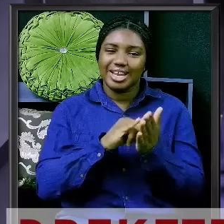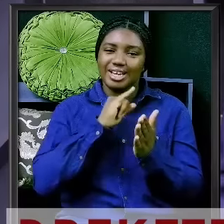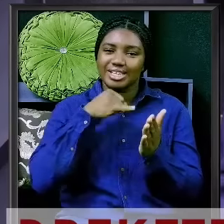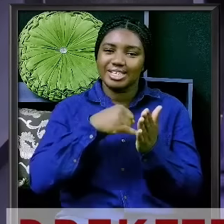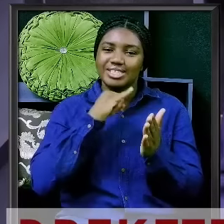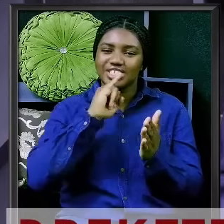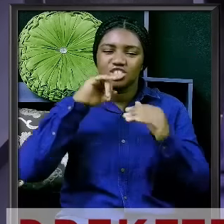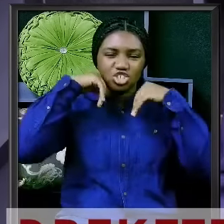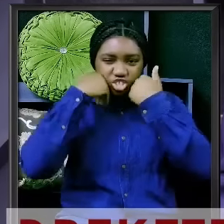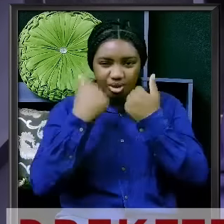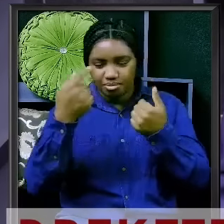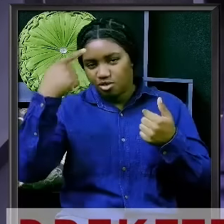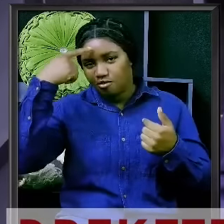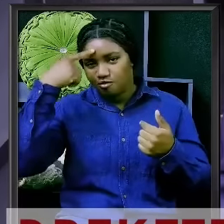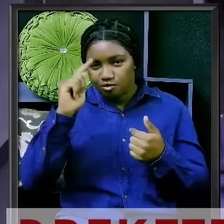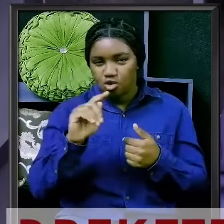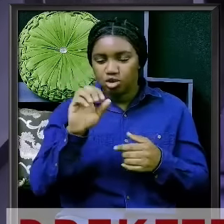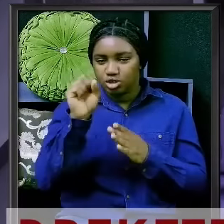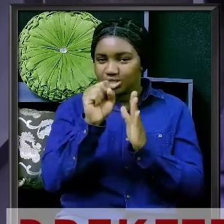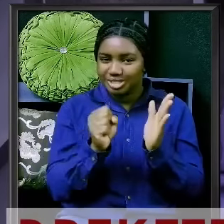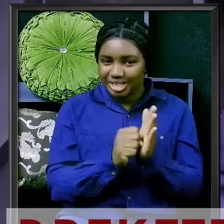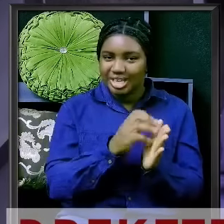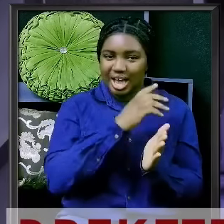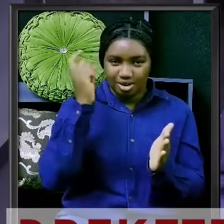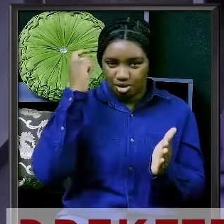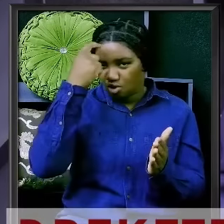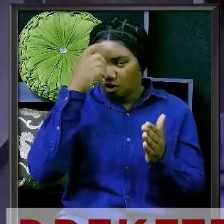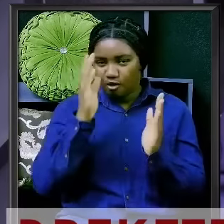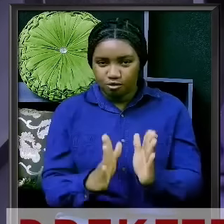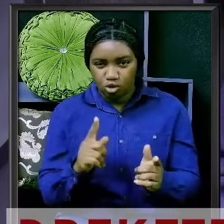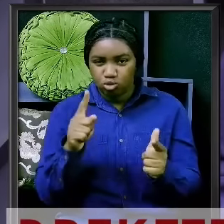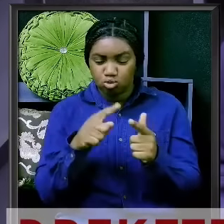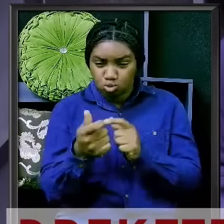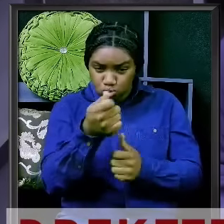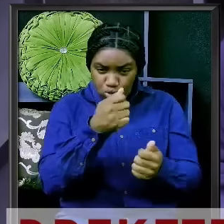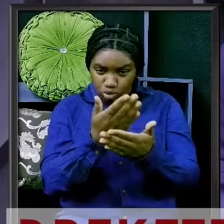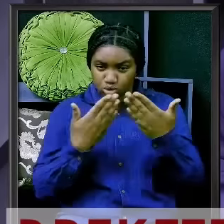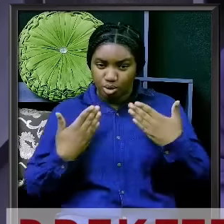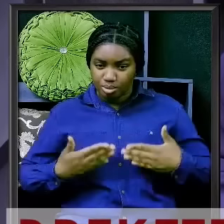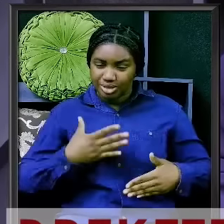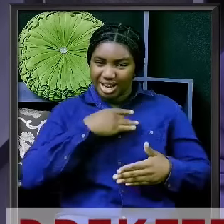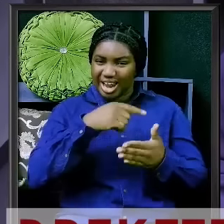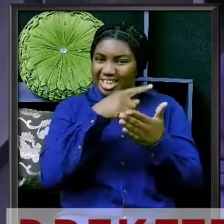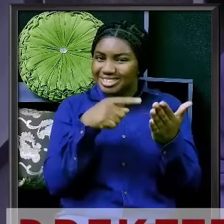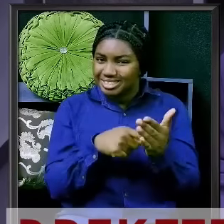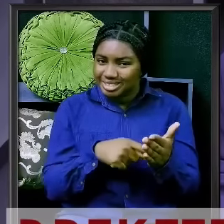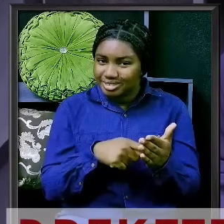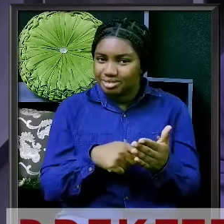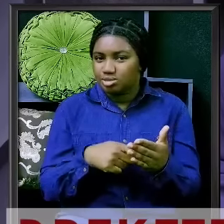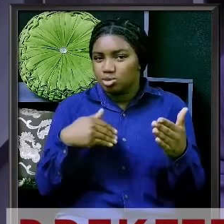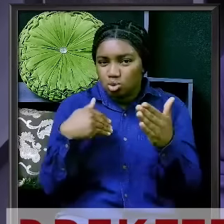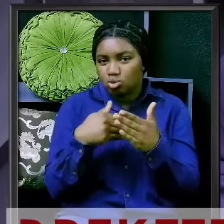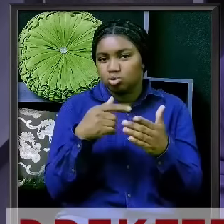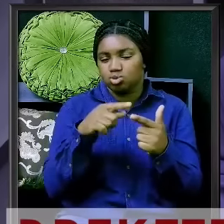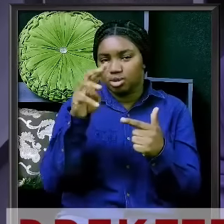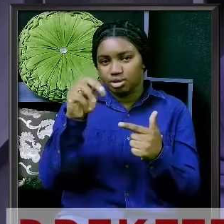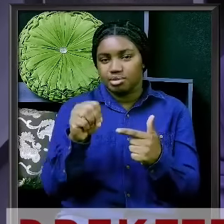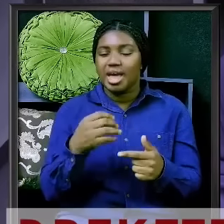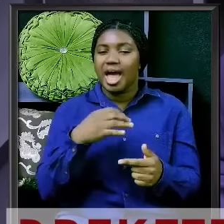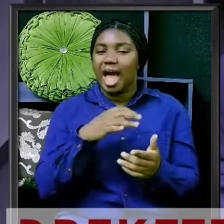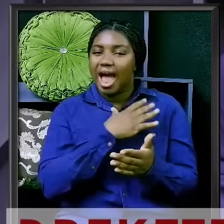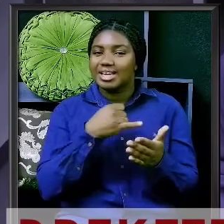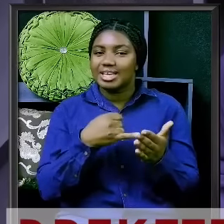shame for governor to draw a person like this near him body, constitute commissioner for women affairs. He say, come be